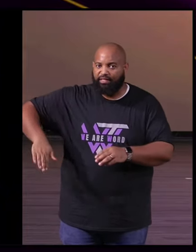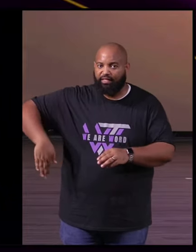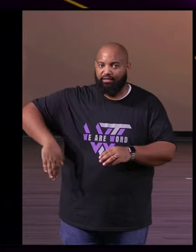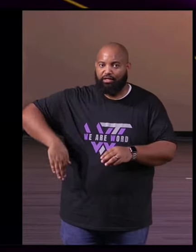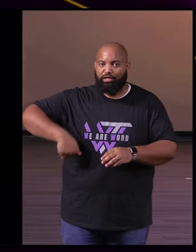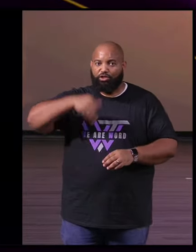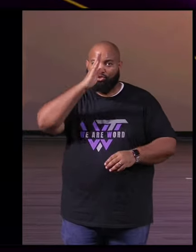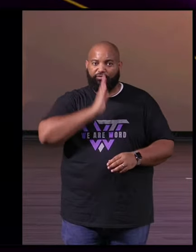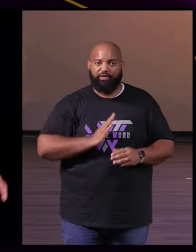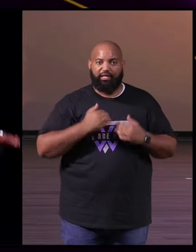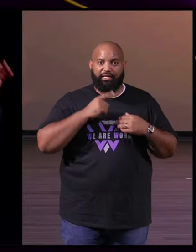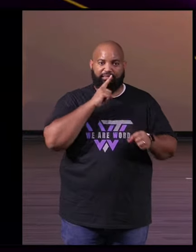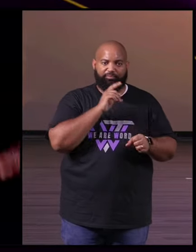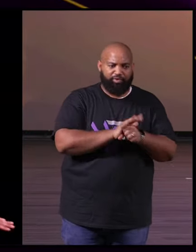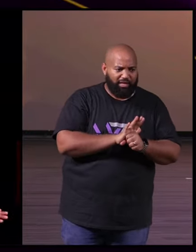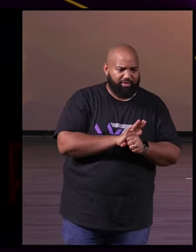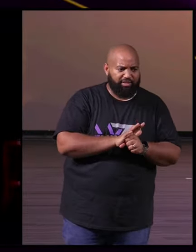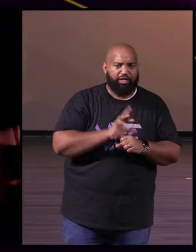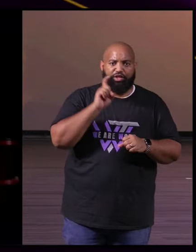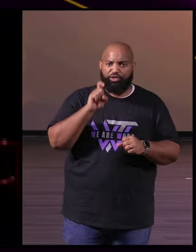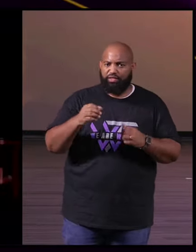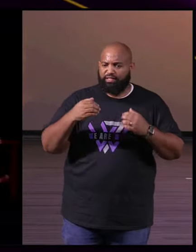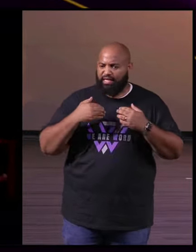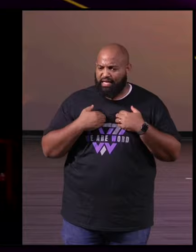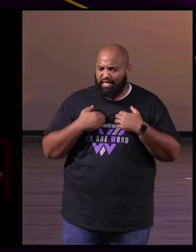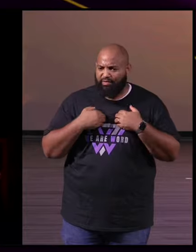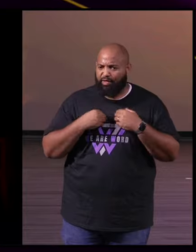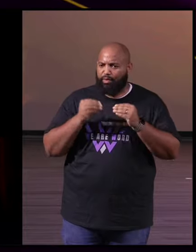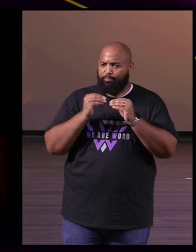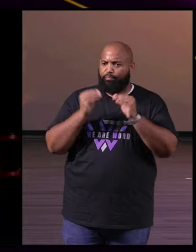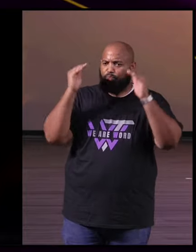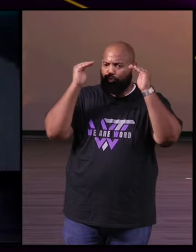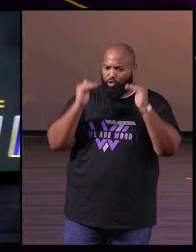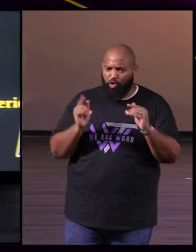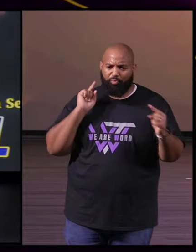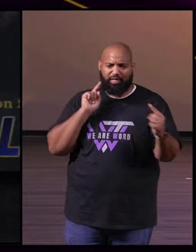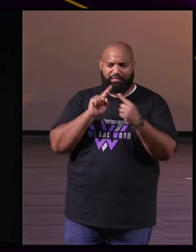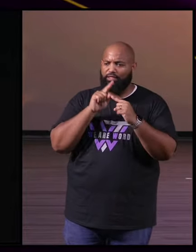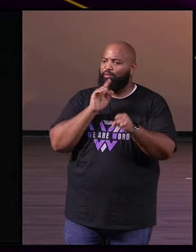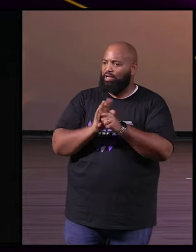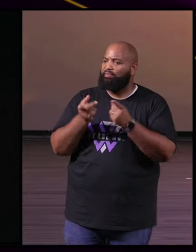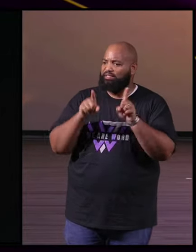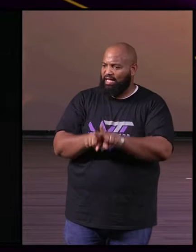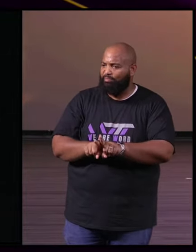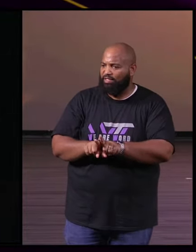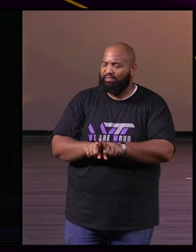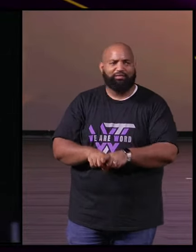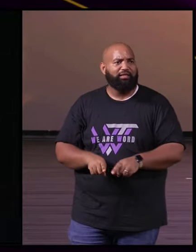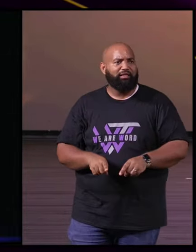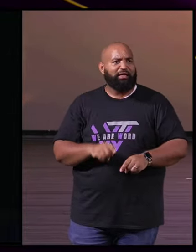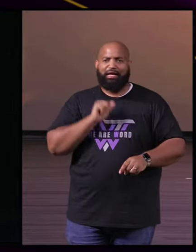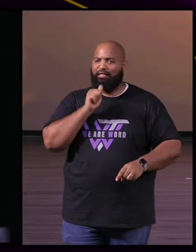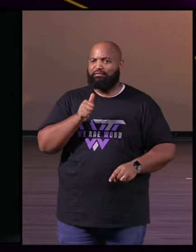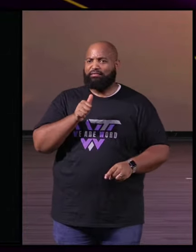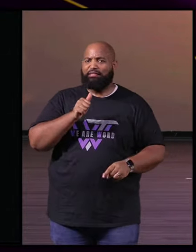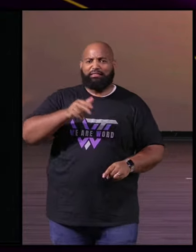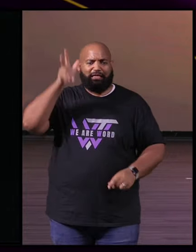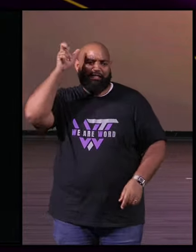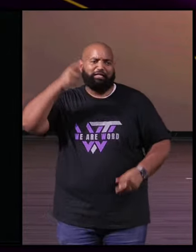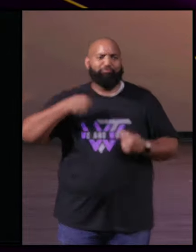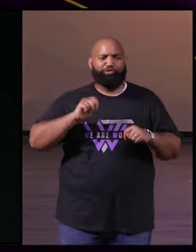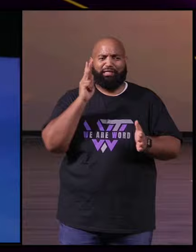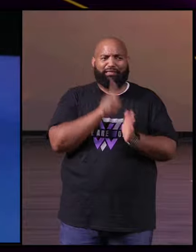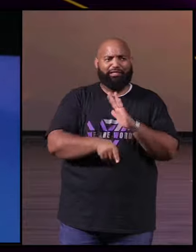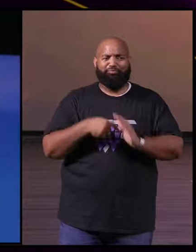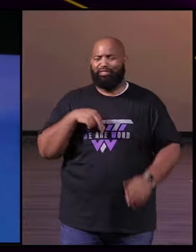makes you a promise, you are immortal until that promise comes to pass. And so you better stop talking about the devil trying to kill me.